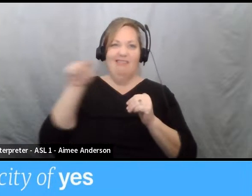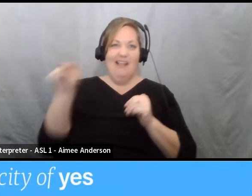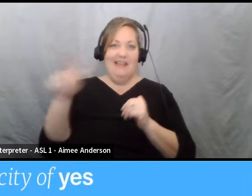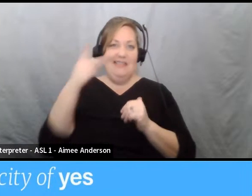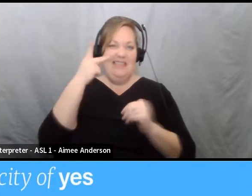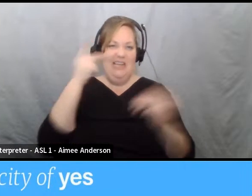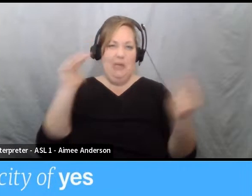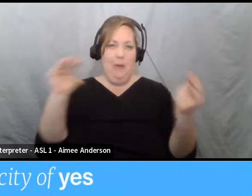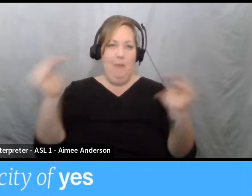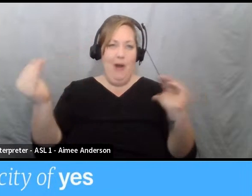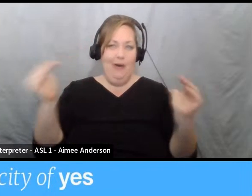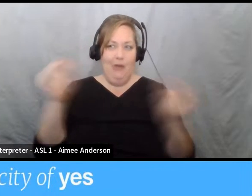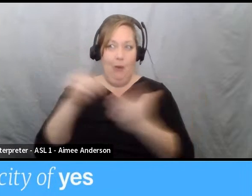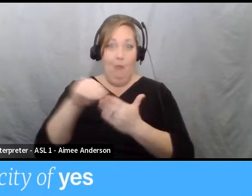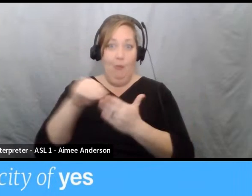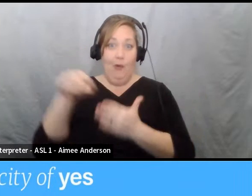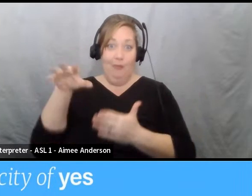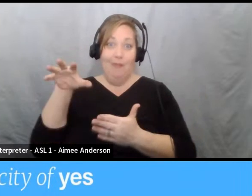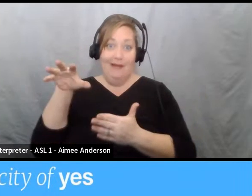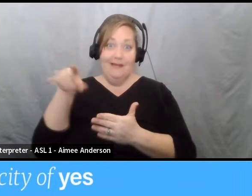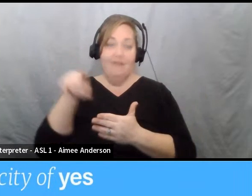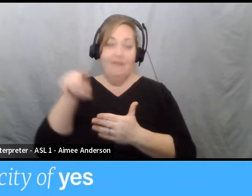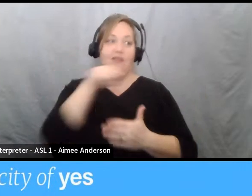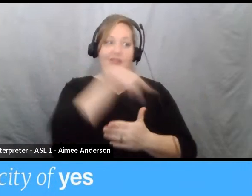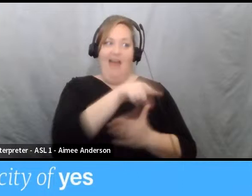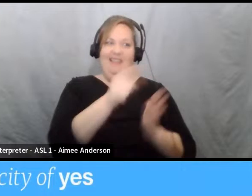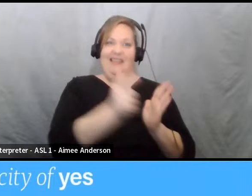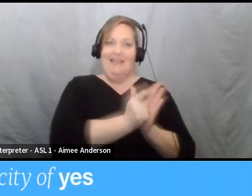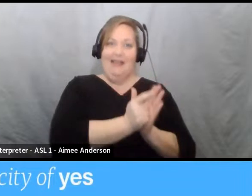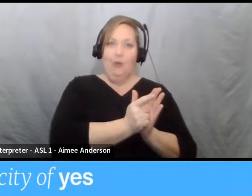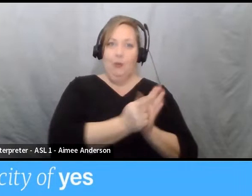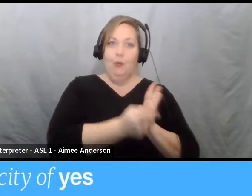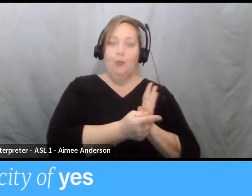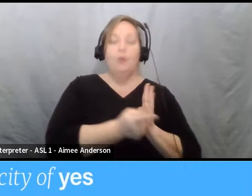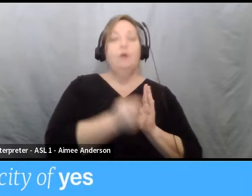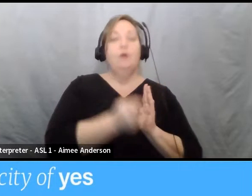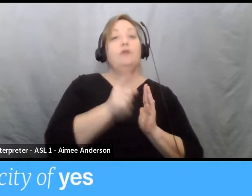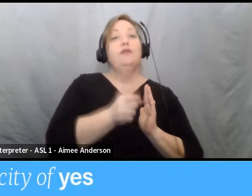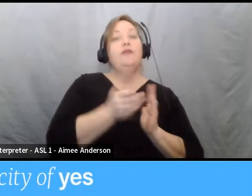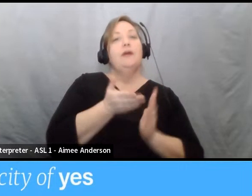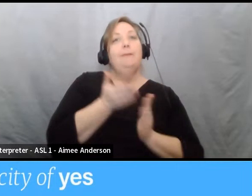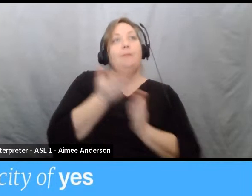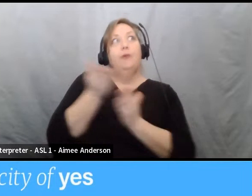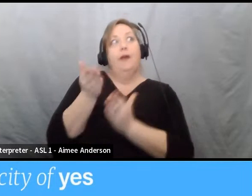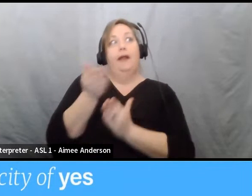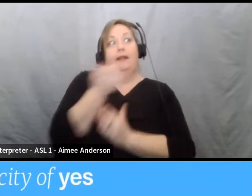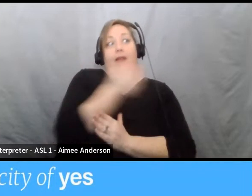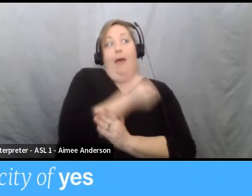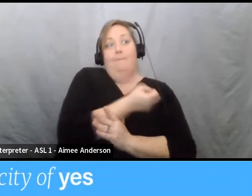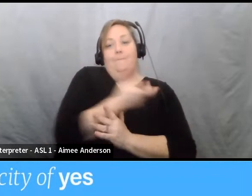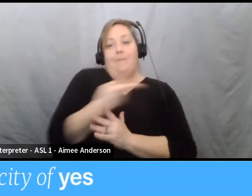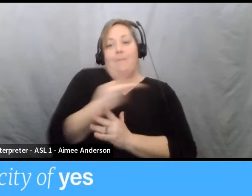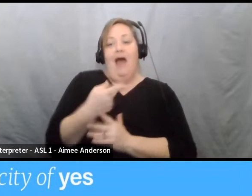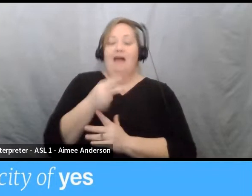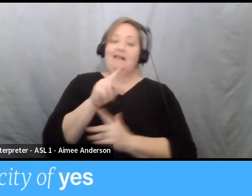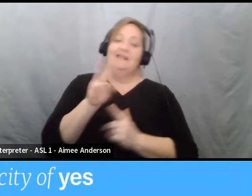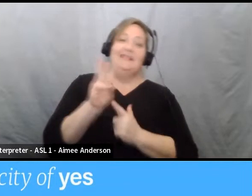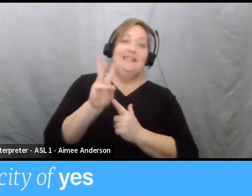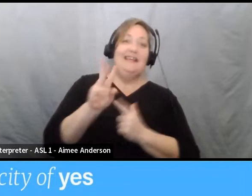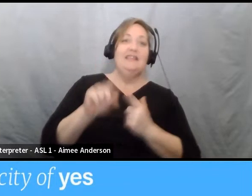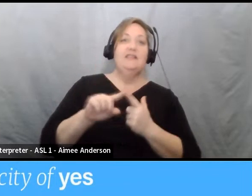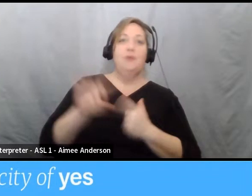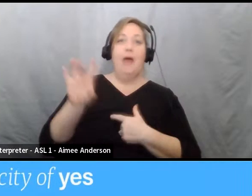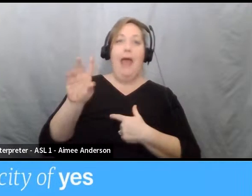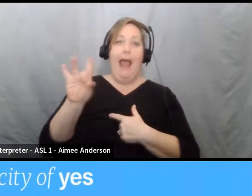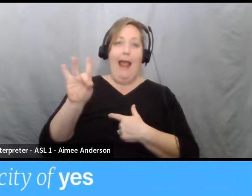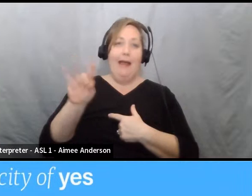today. And we made that illegal. And so if we can bring something like that back, 6 units, 8 units that are